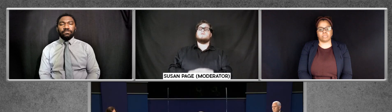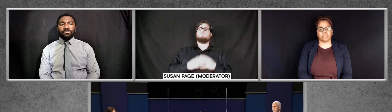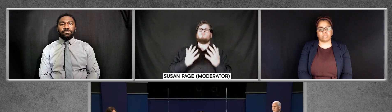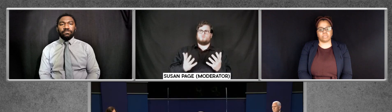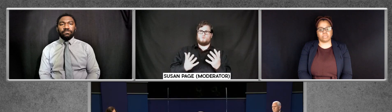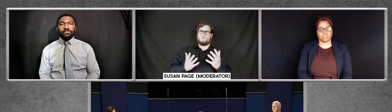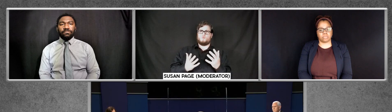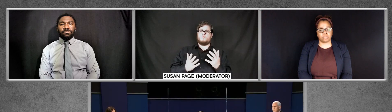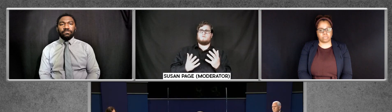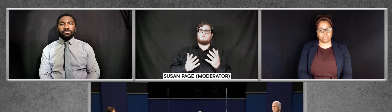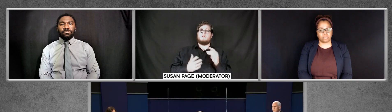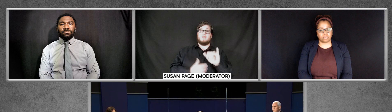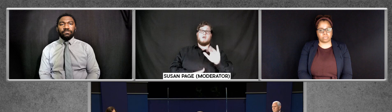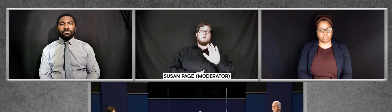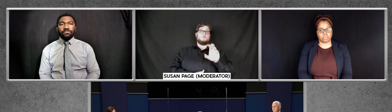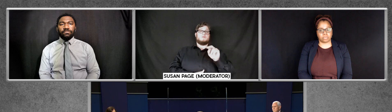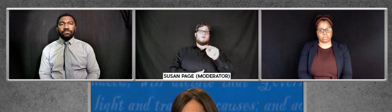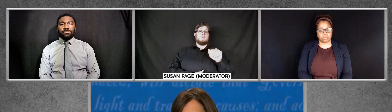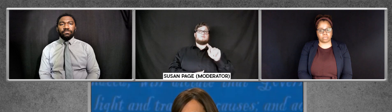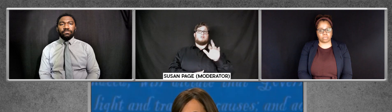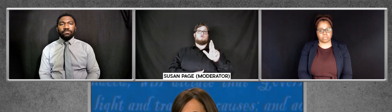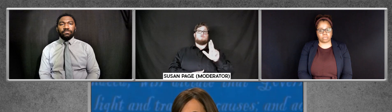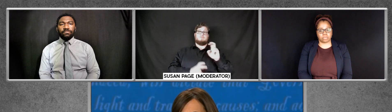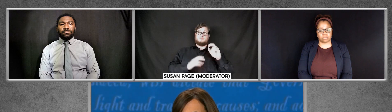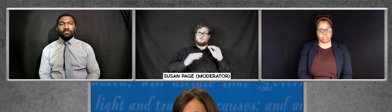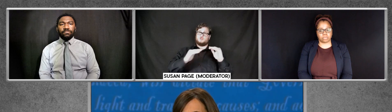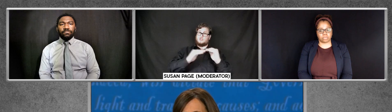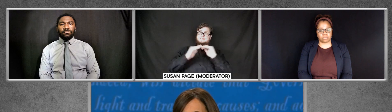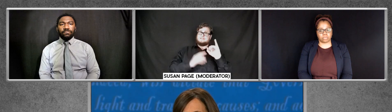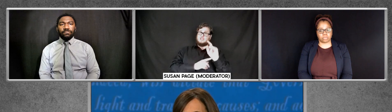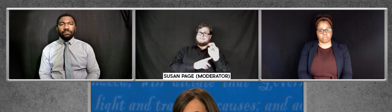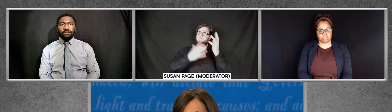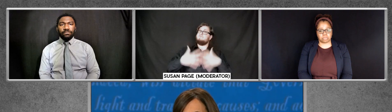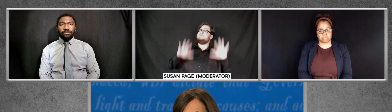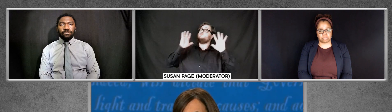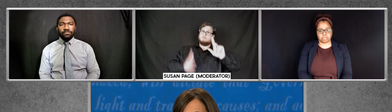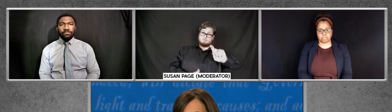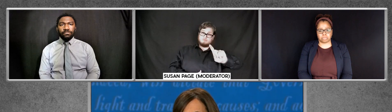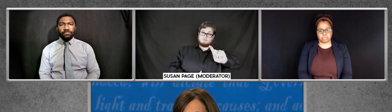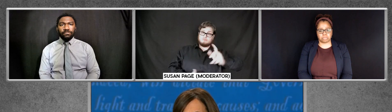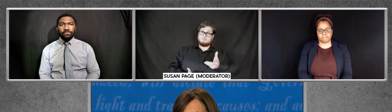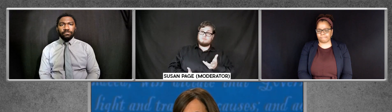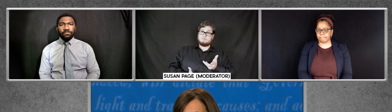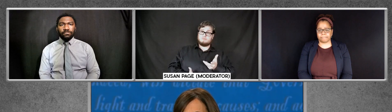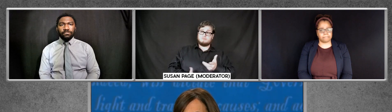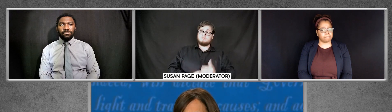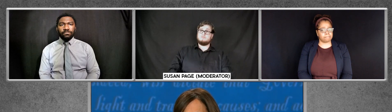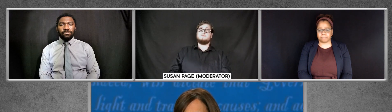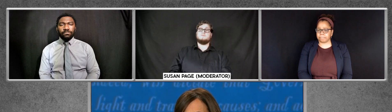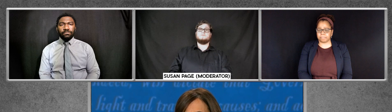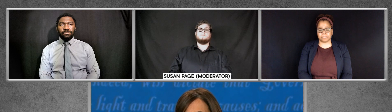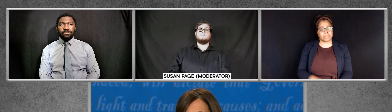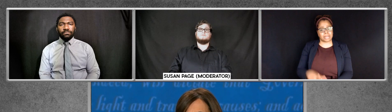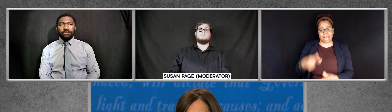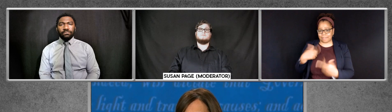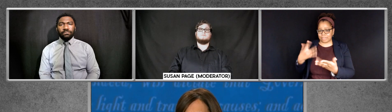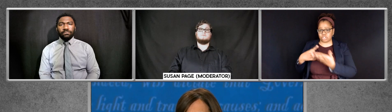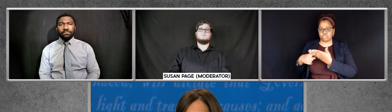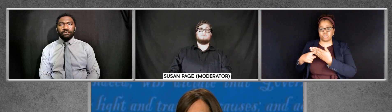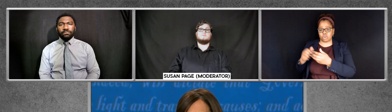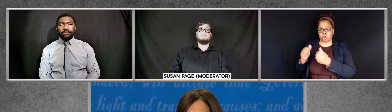justice done? You have 2 minutes. I don't believe so. And I've talked with Breonna's mother, Tamika Palmer, and